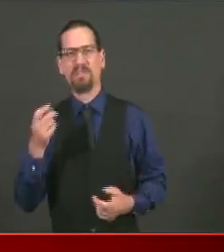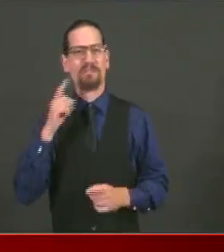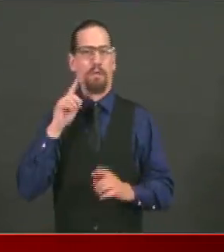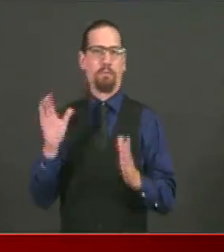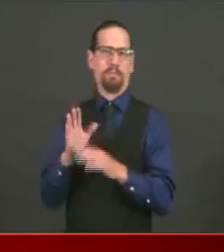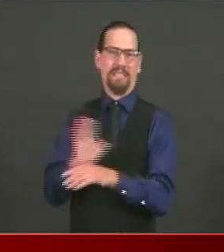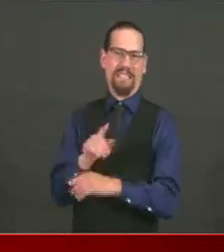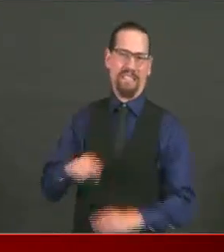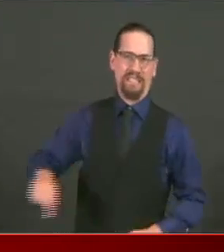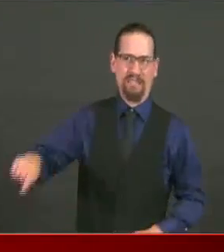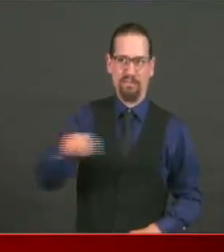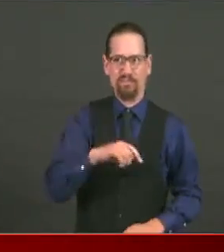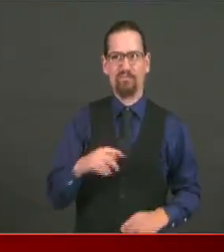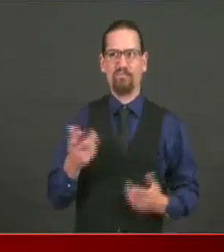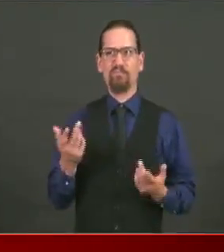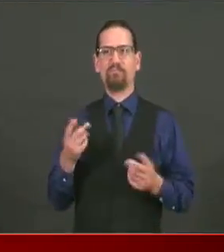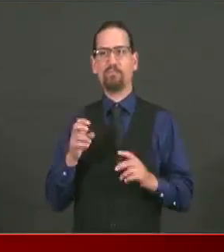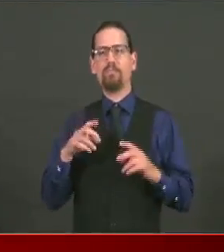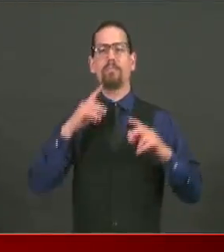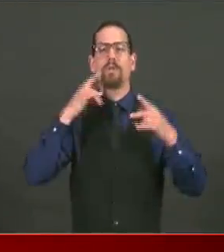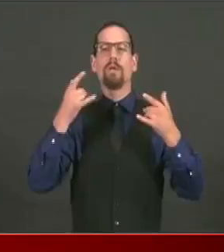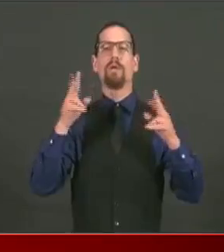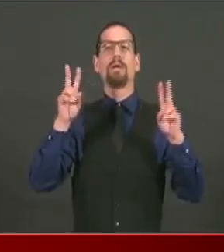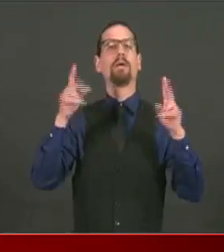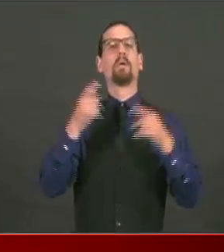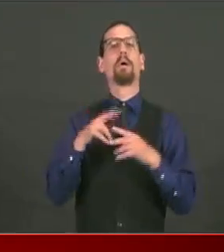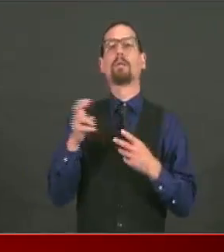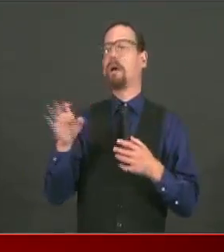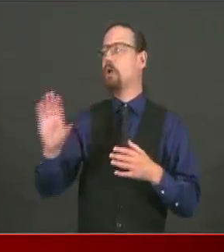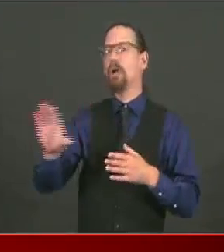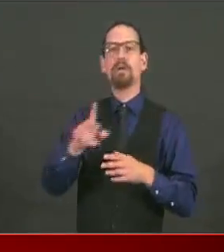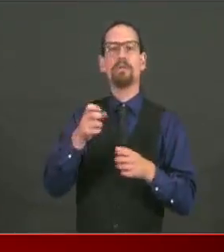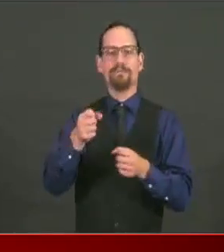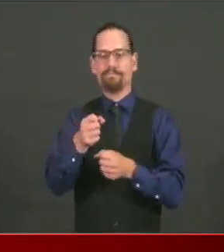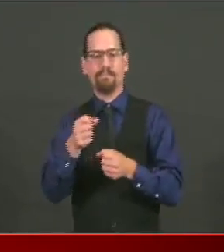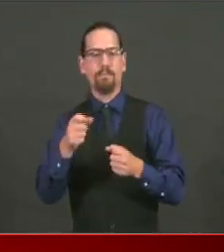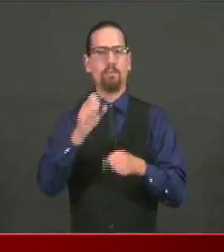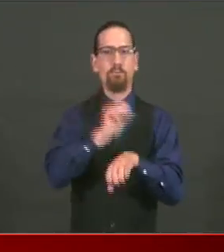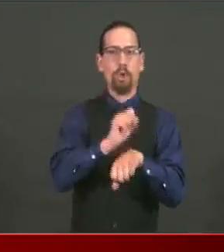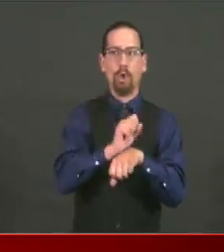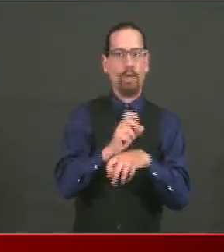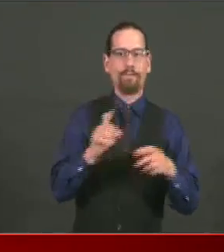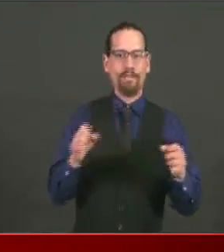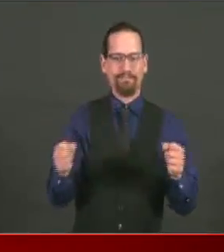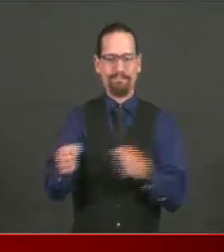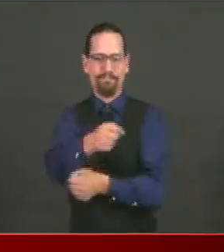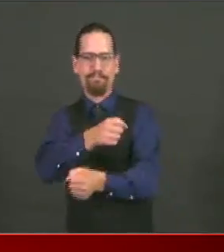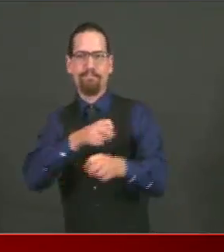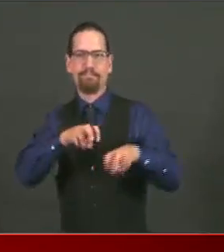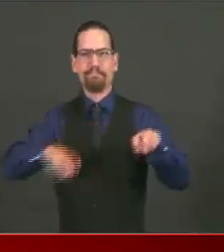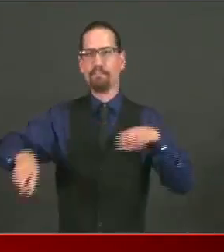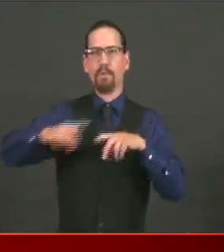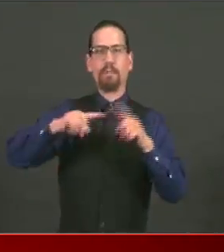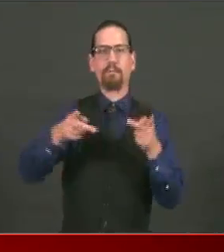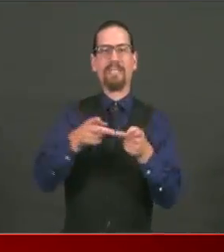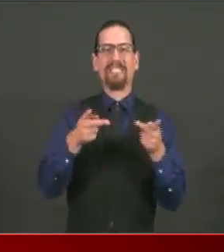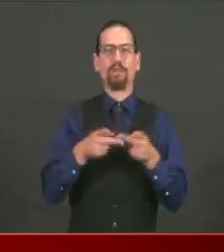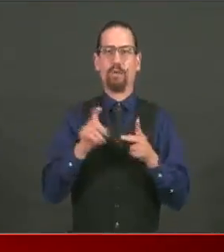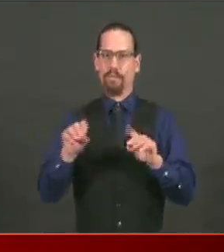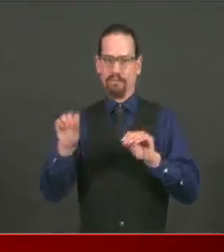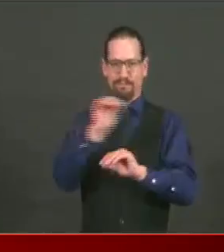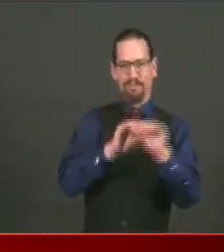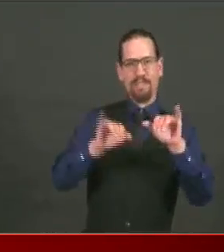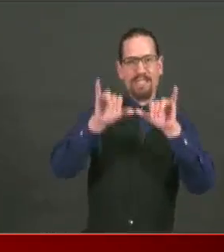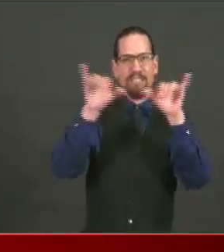a quote-unquote repositioning program that'll help small businesses restructure their business models. We've heard a lot